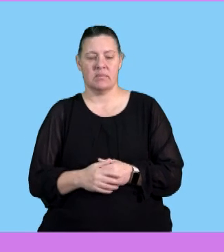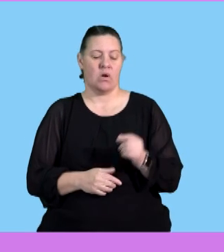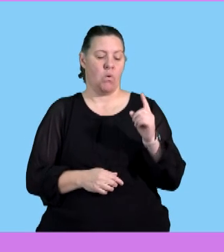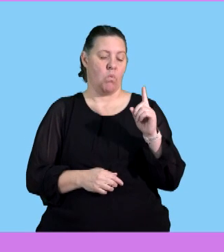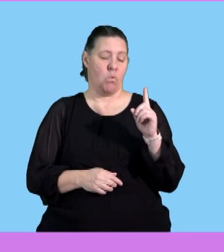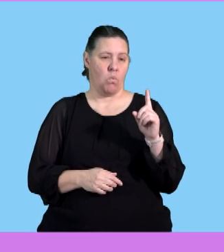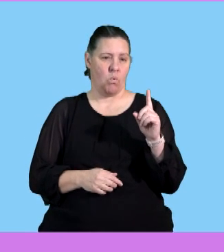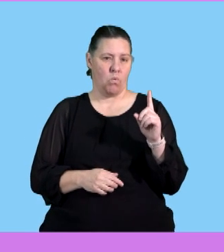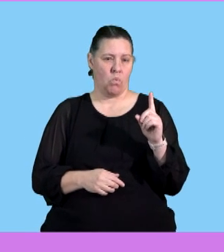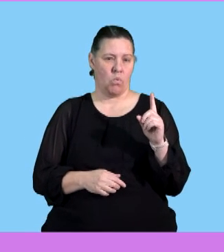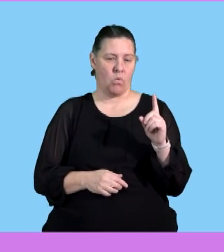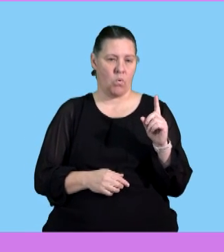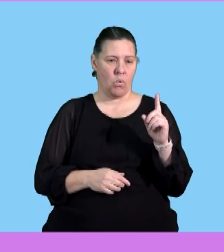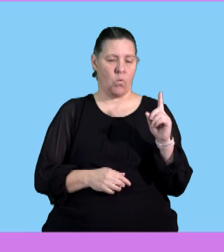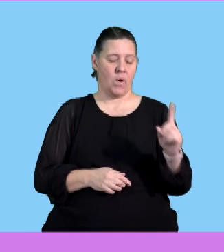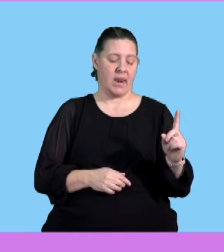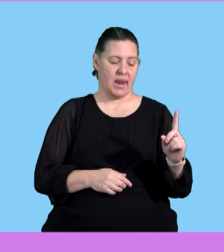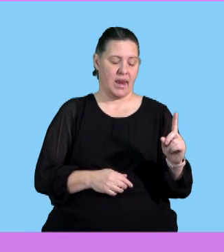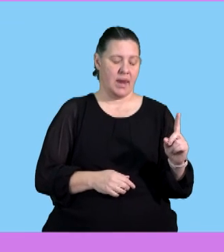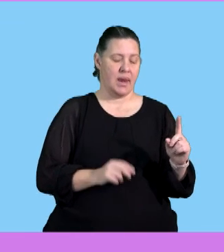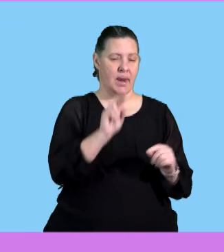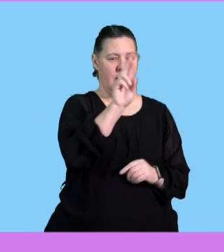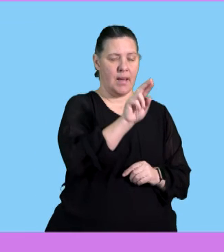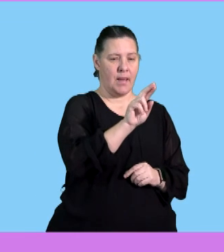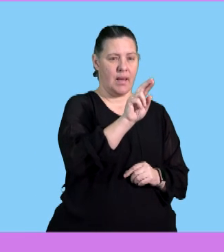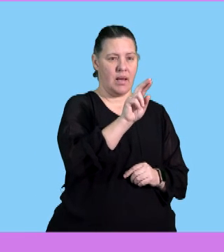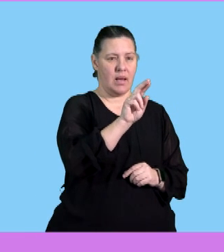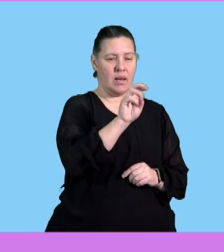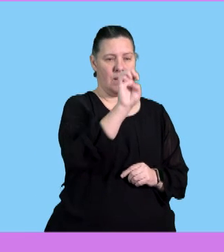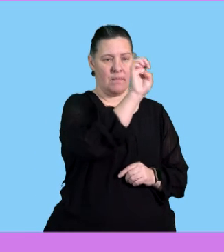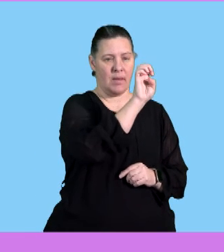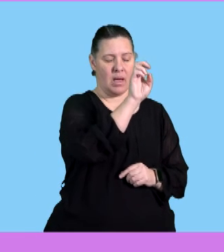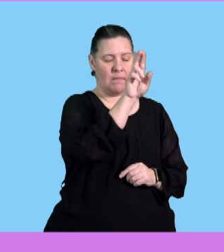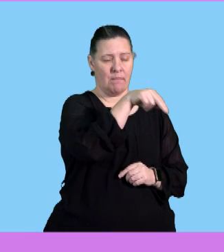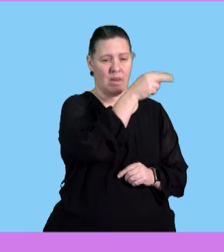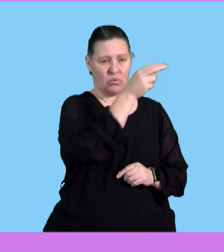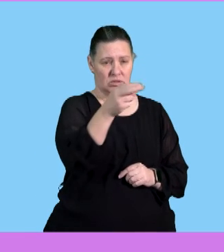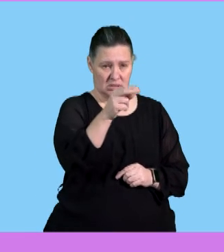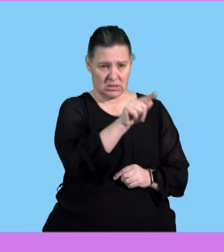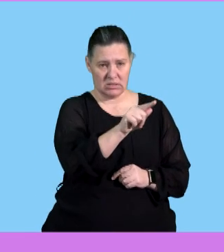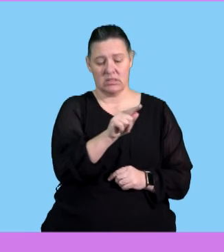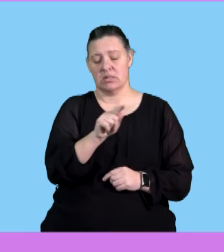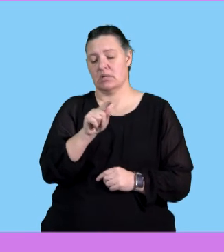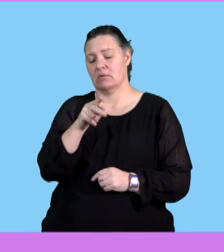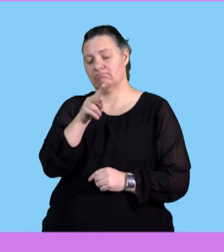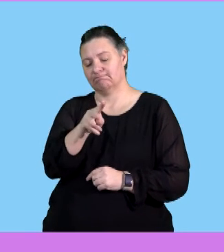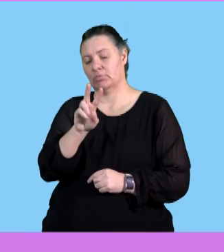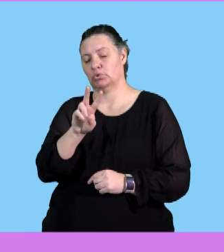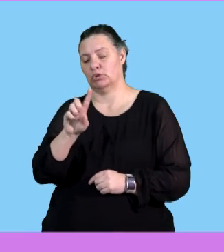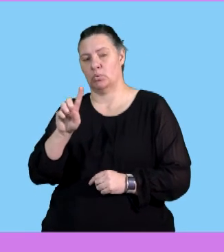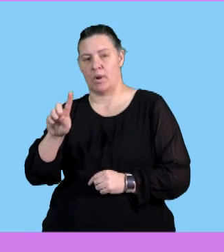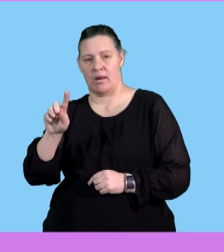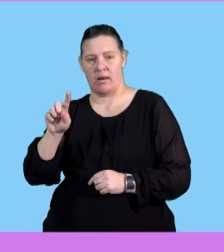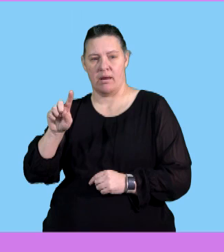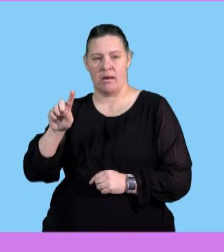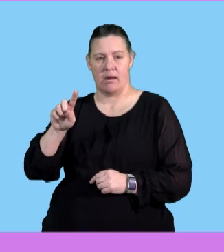have our conversion factor, 1 British pound compared